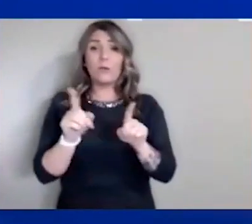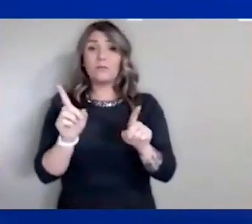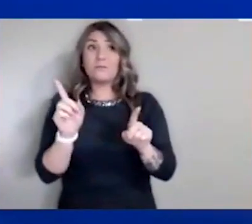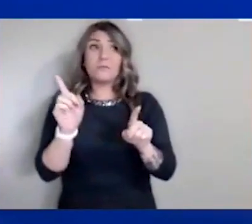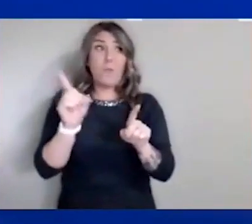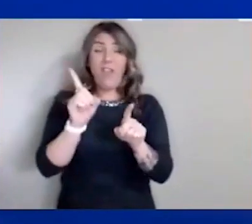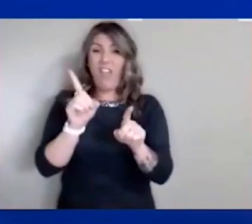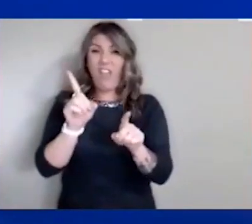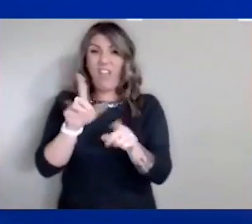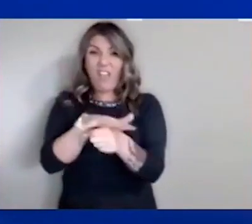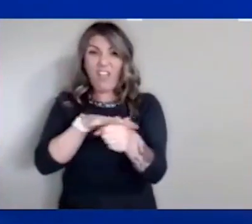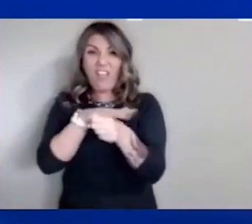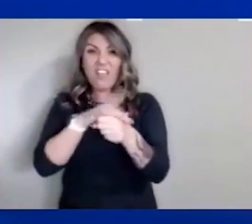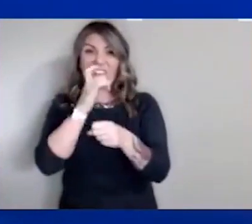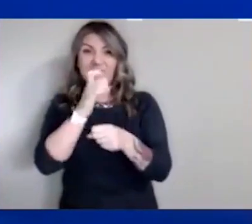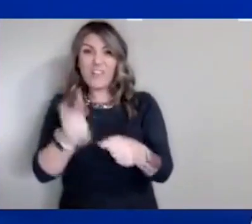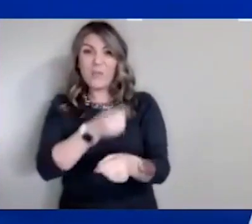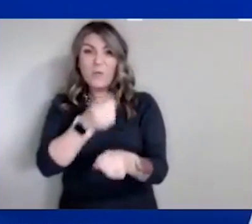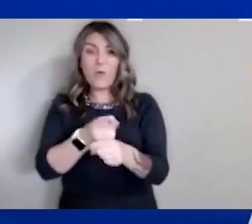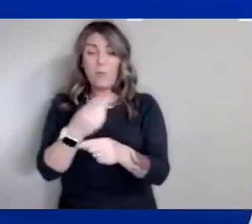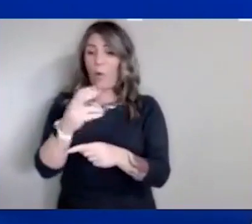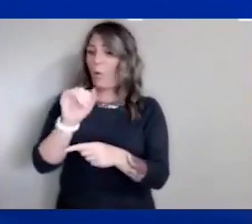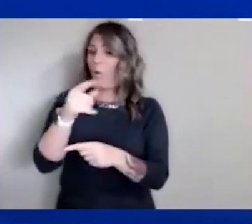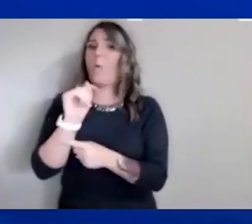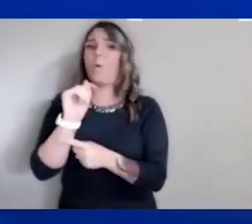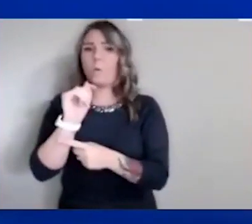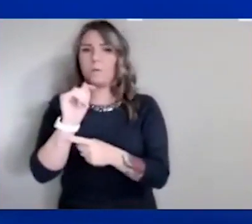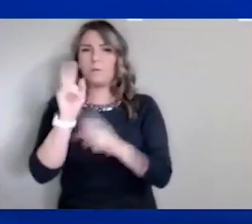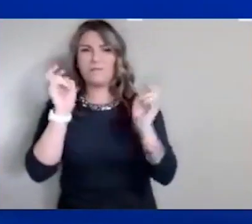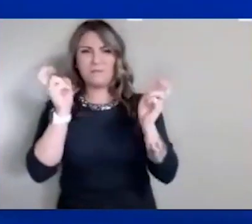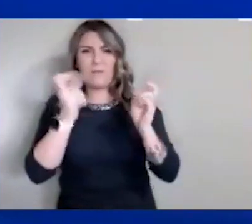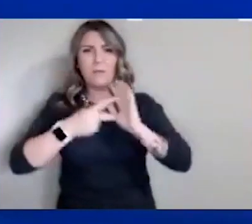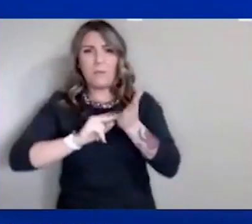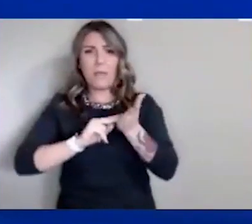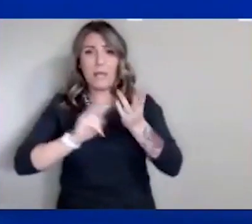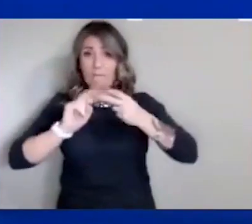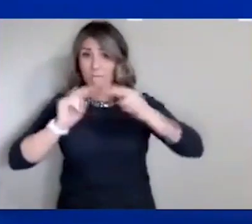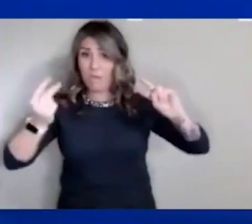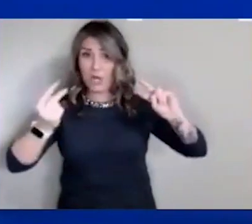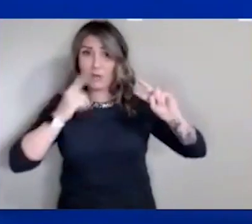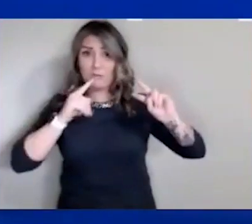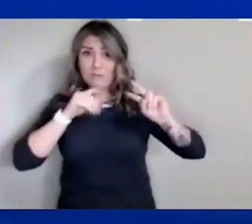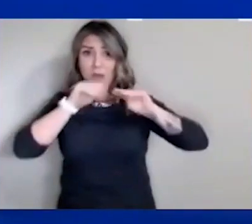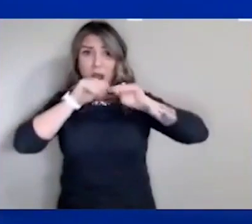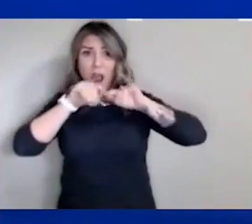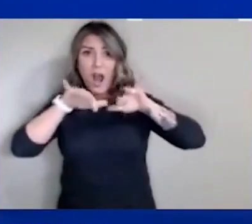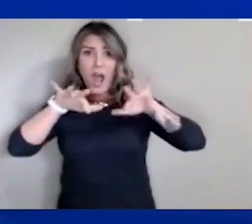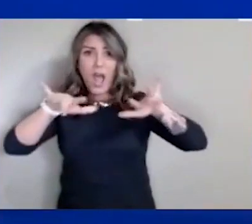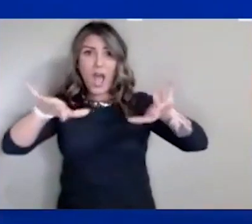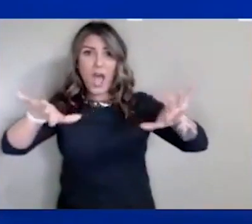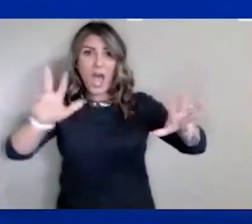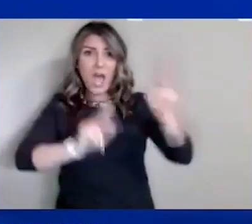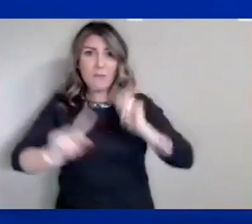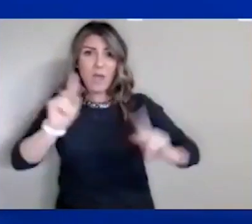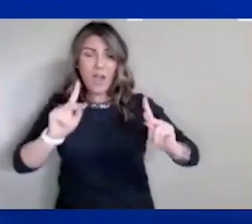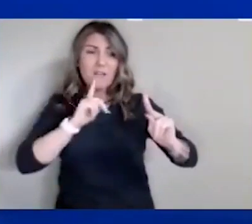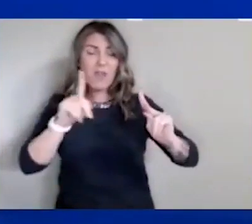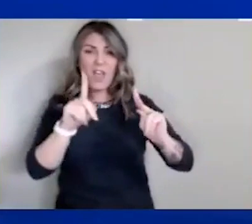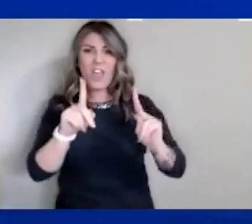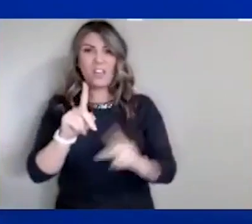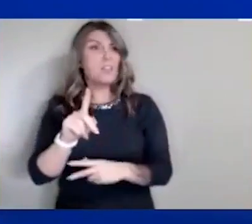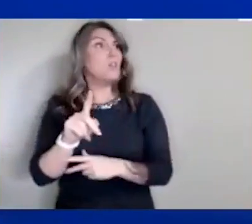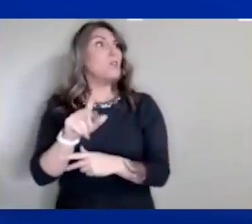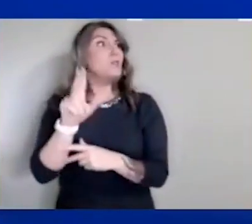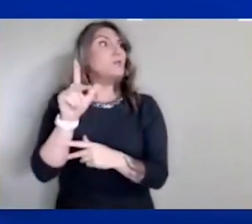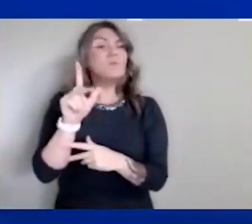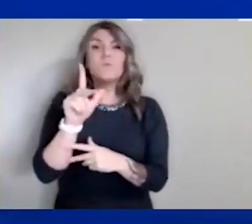kind of host immunity, meaning that some of these variants are going into a population where there may have been 20 or 30% of people who have already had COVID, but